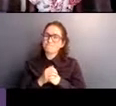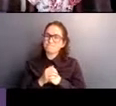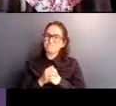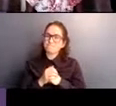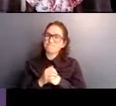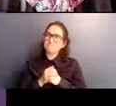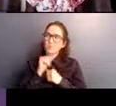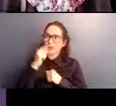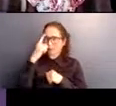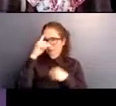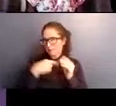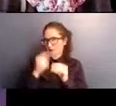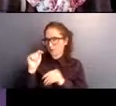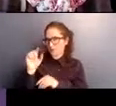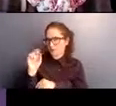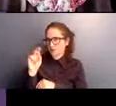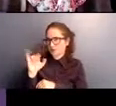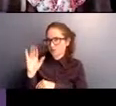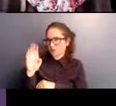think of Tony Bennett